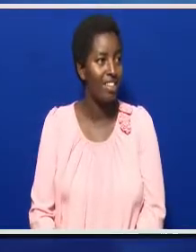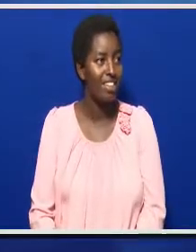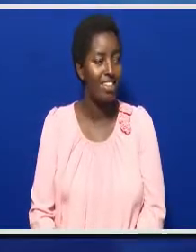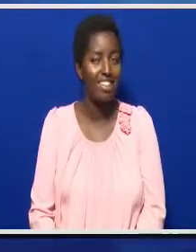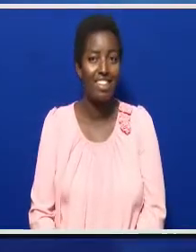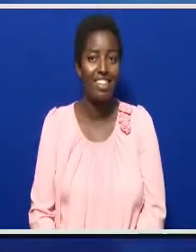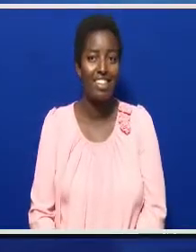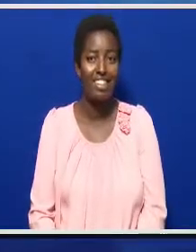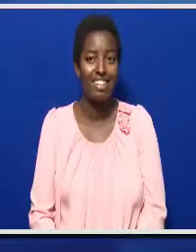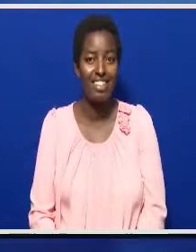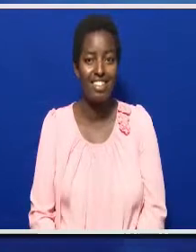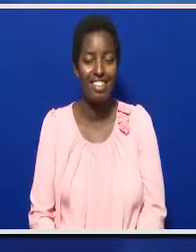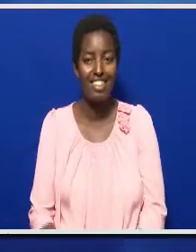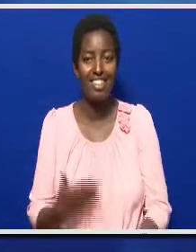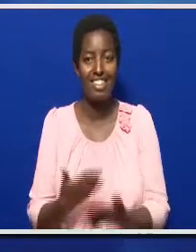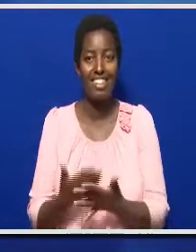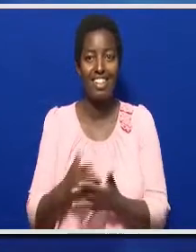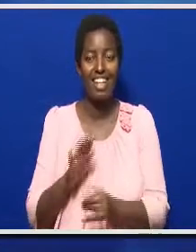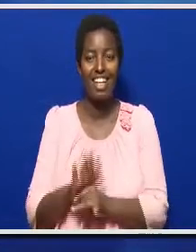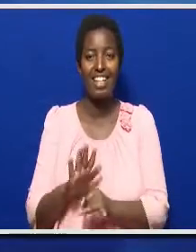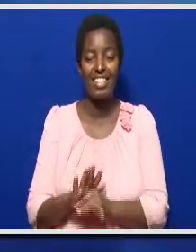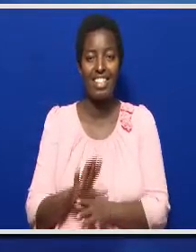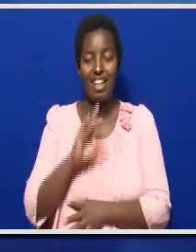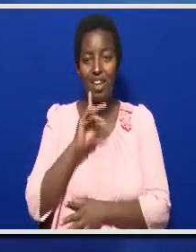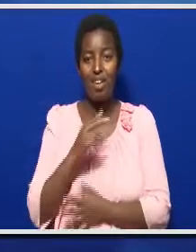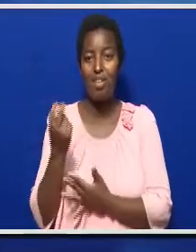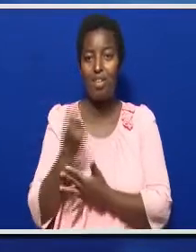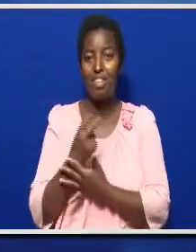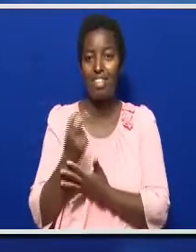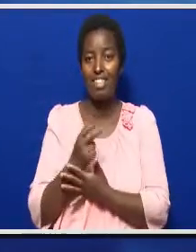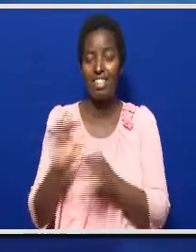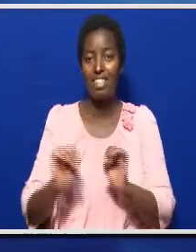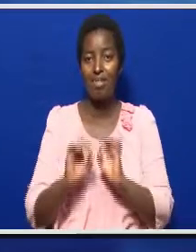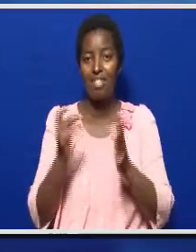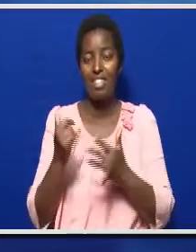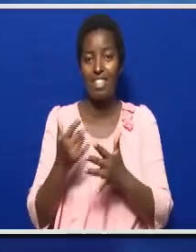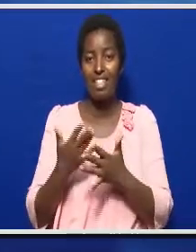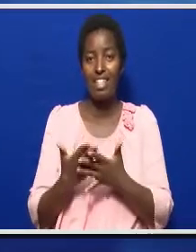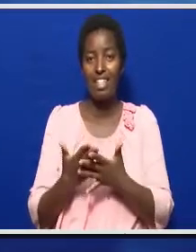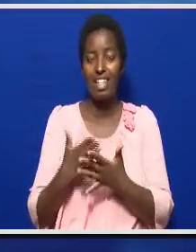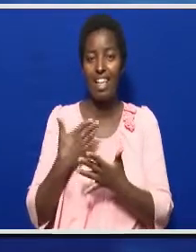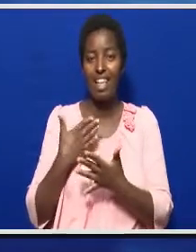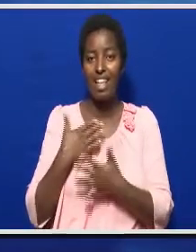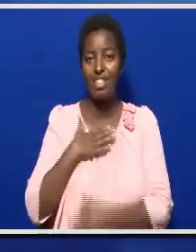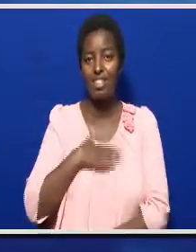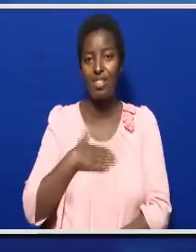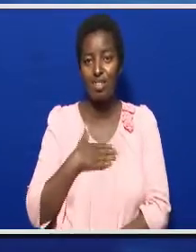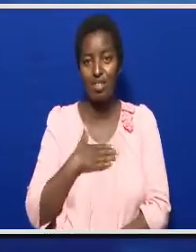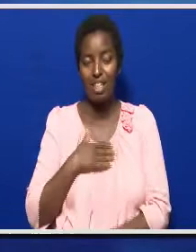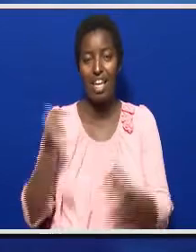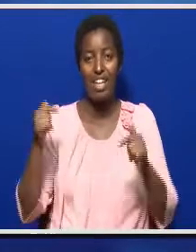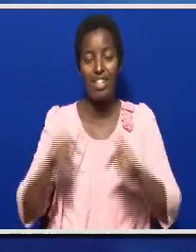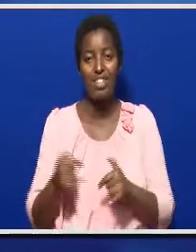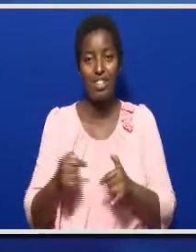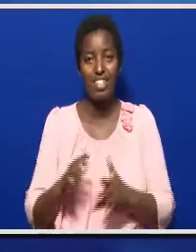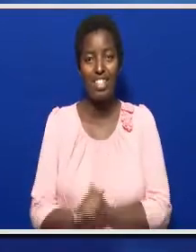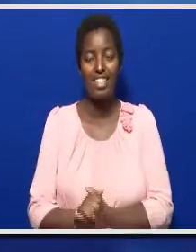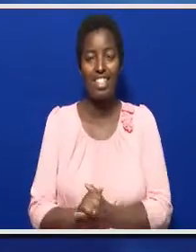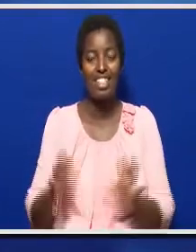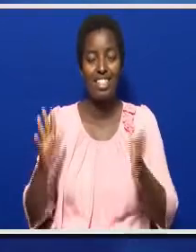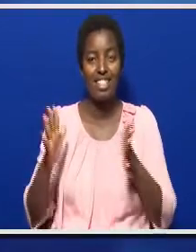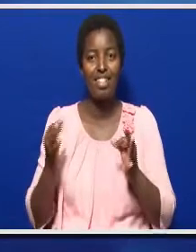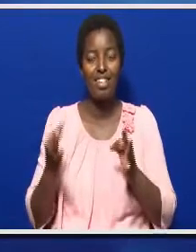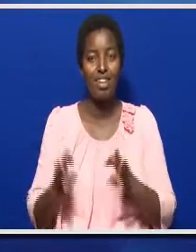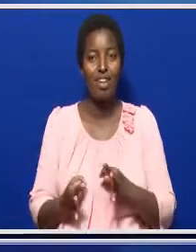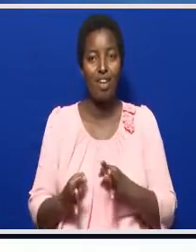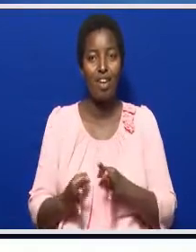All right. Many thanks for staying with us. You're watching Prime News at 9, and I beg your pardon. Now, today marked the celebration